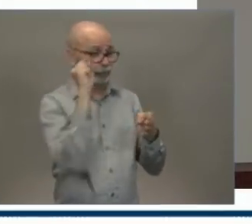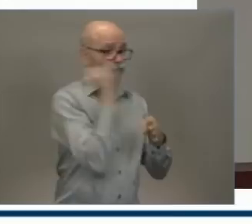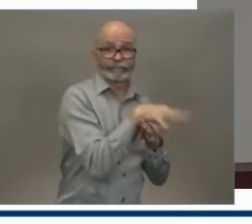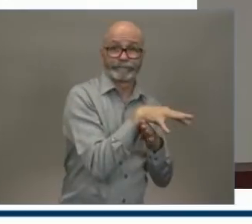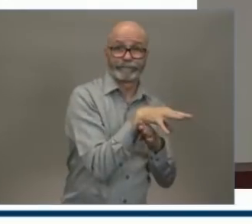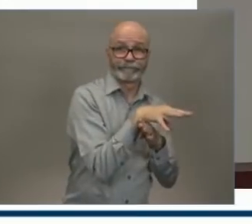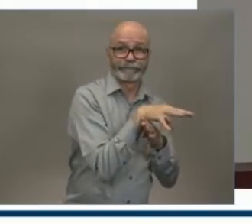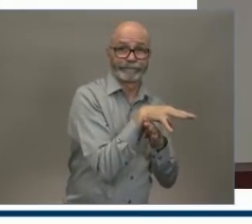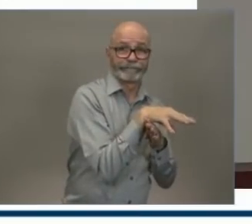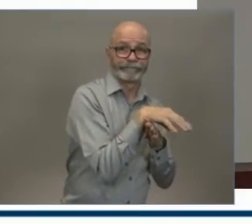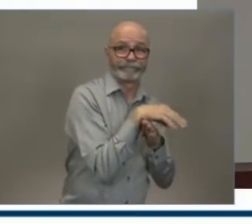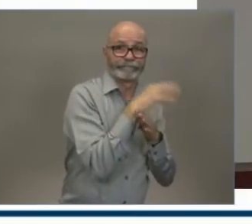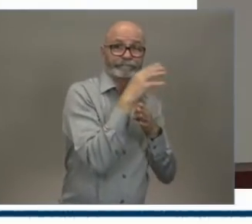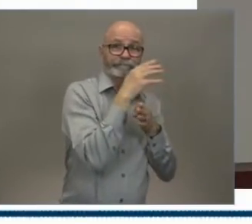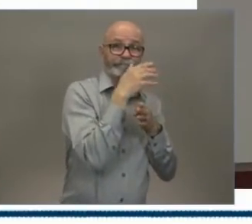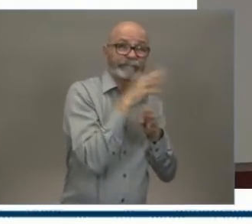your